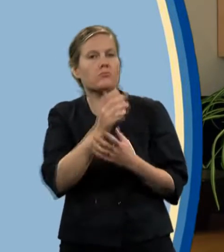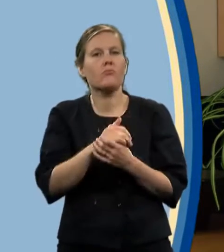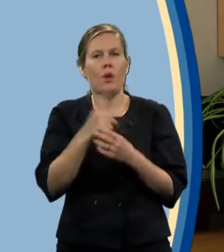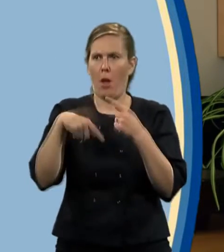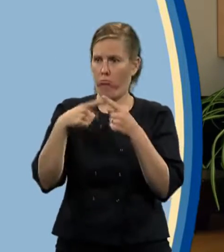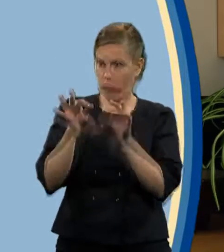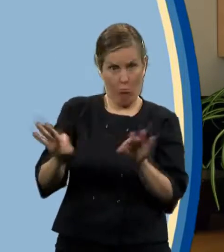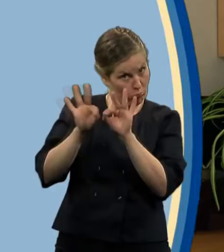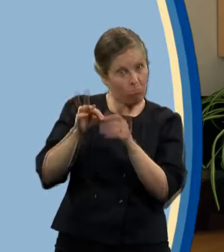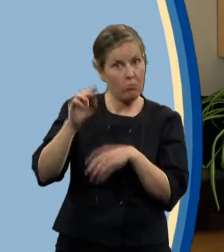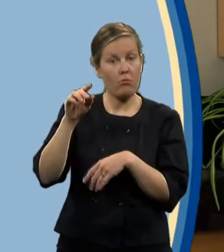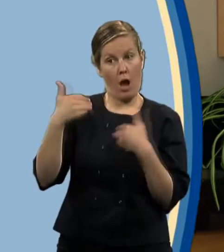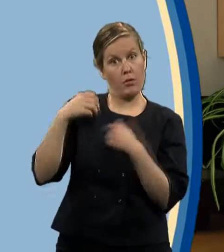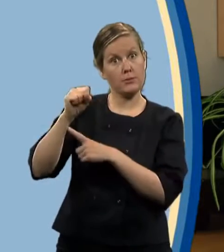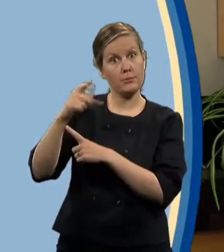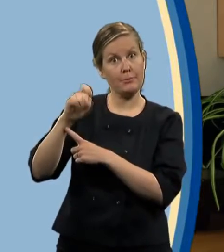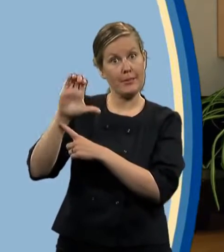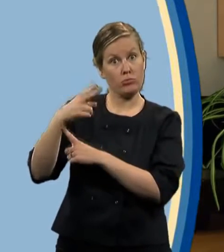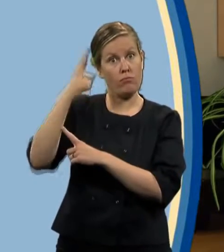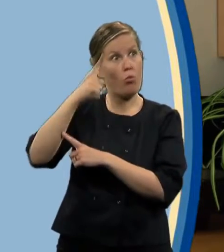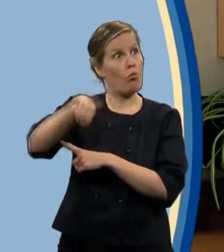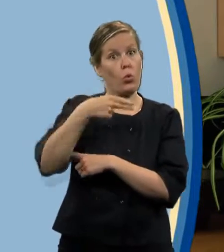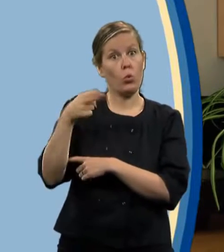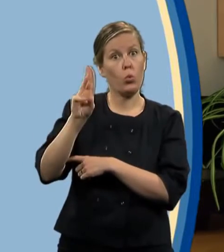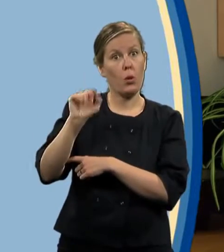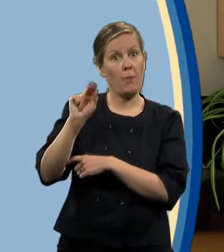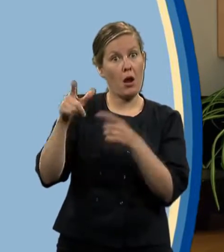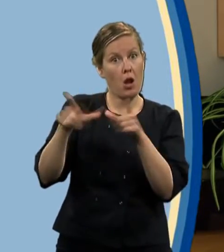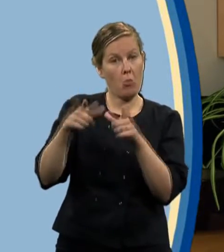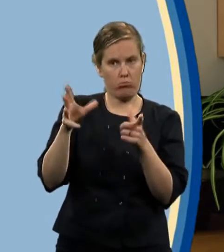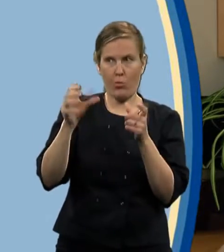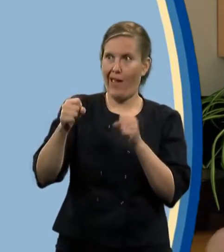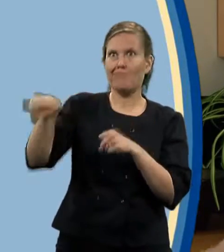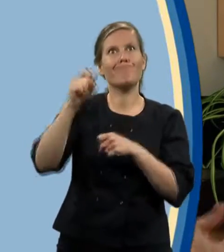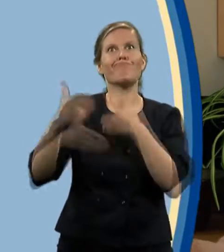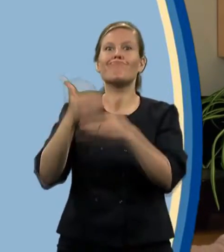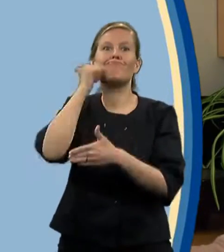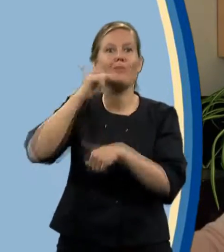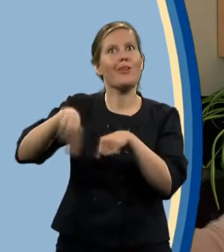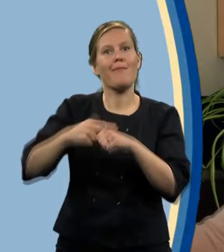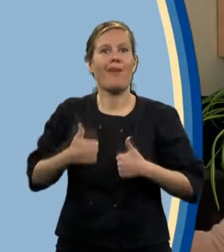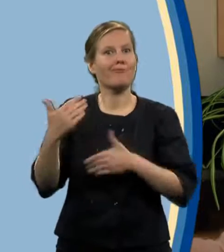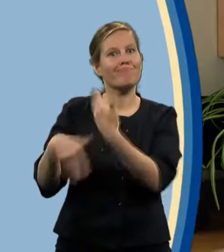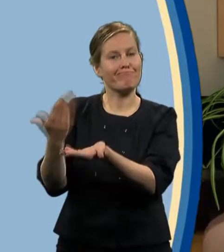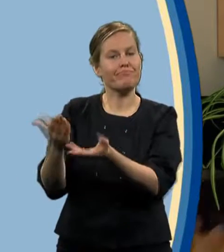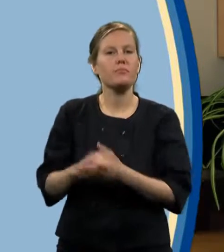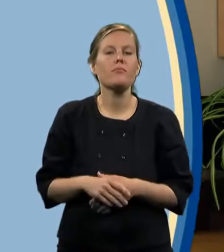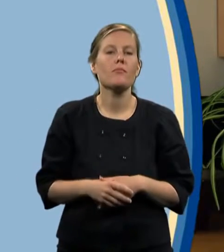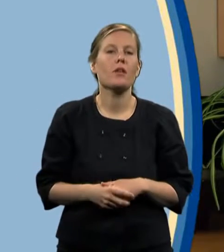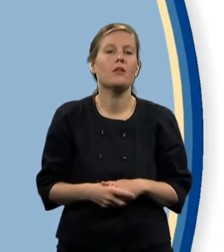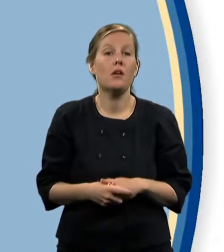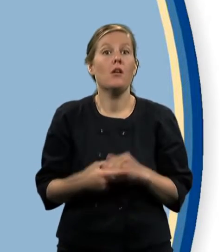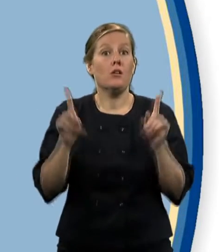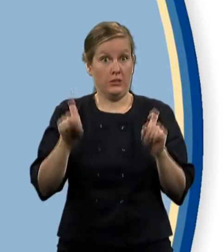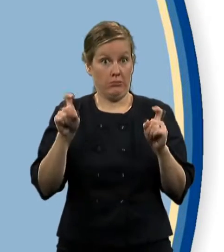common belief that speech, the presence of speech, is absolutely essential for human language to proceed in a typical, everyday, normal